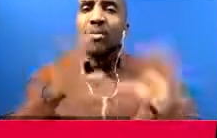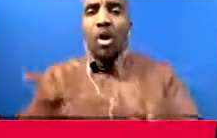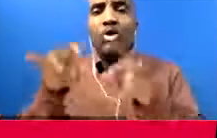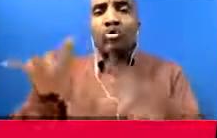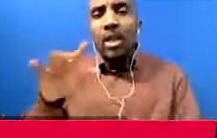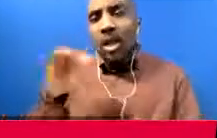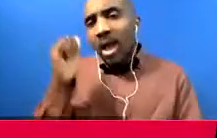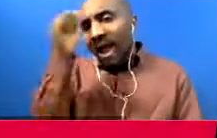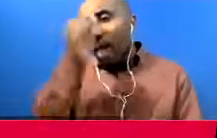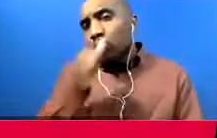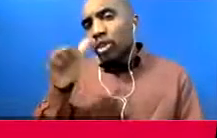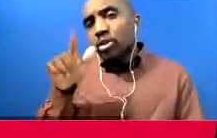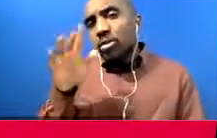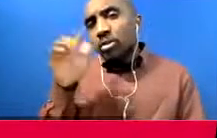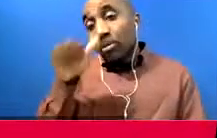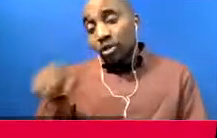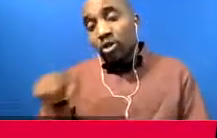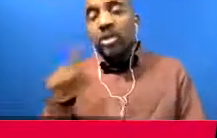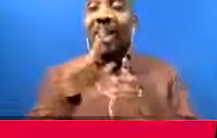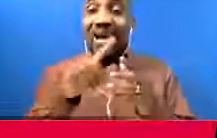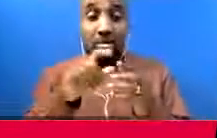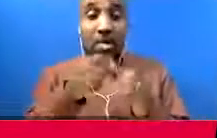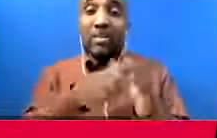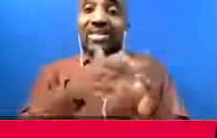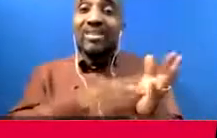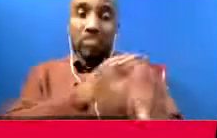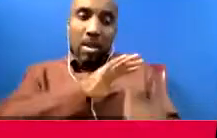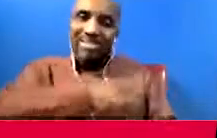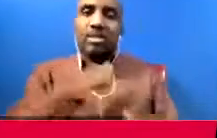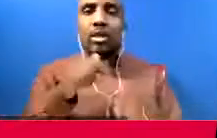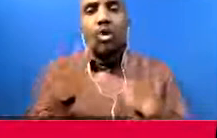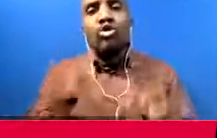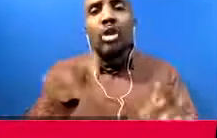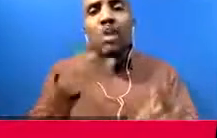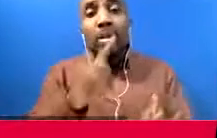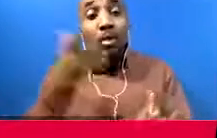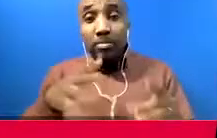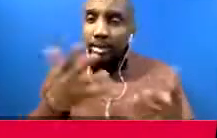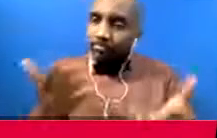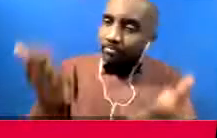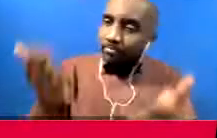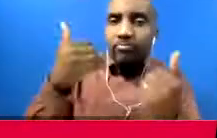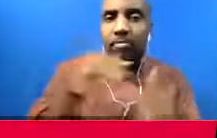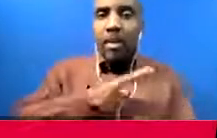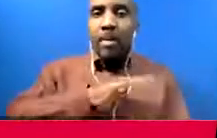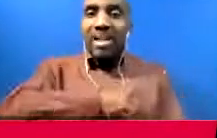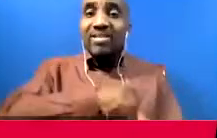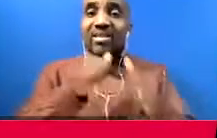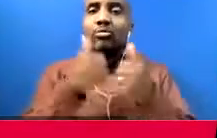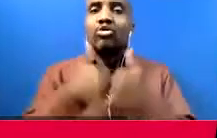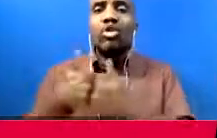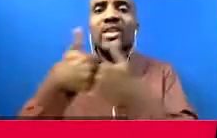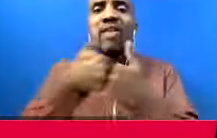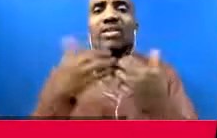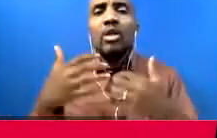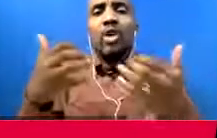Aboriginal activists and academics, along with Palestinian Australians, have hosted a Black Palestinian solidarity conferences multiple times.